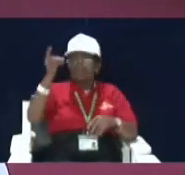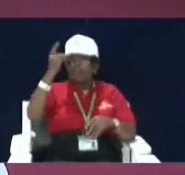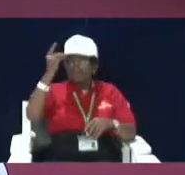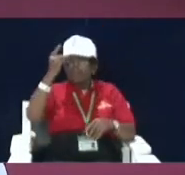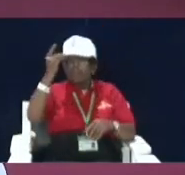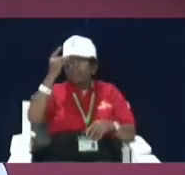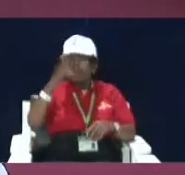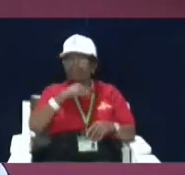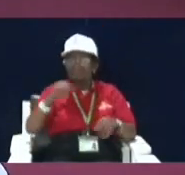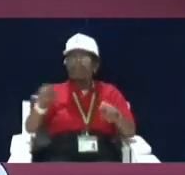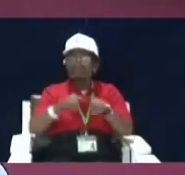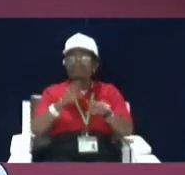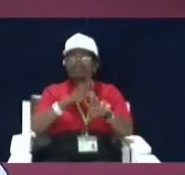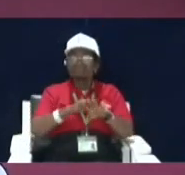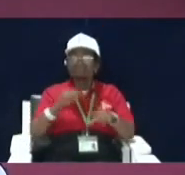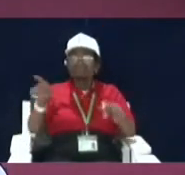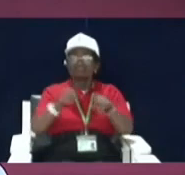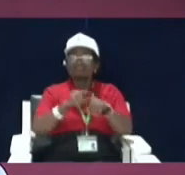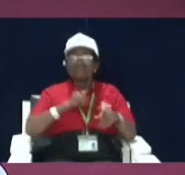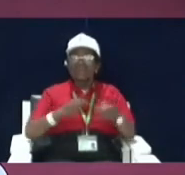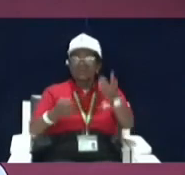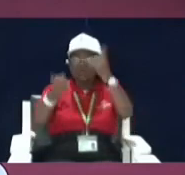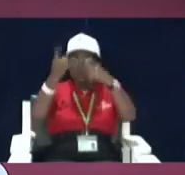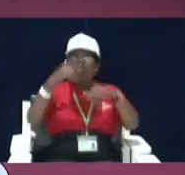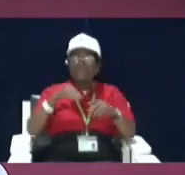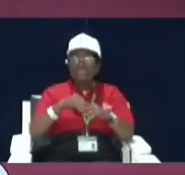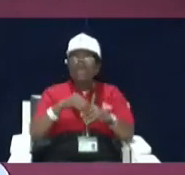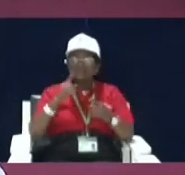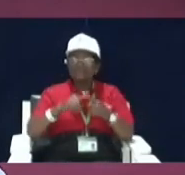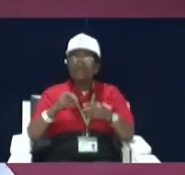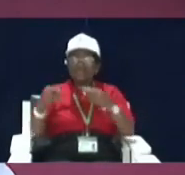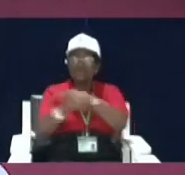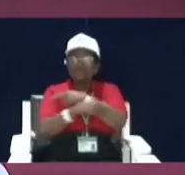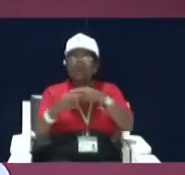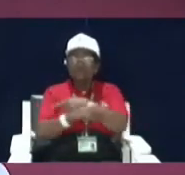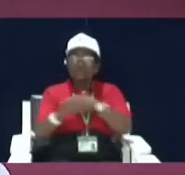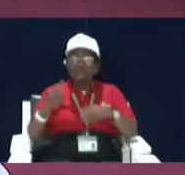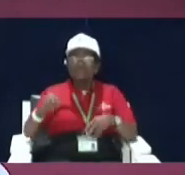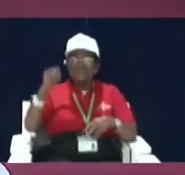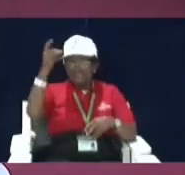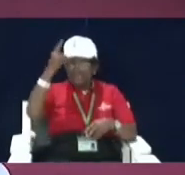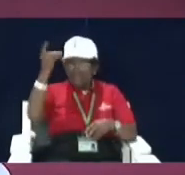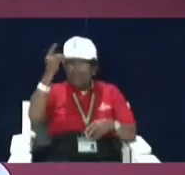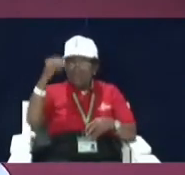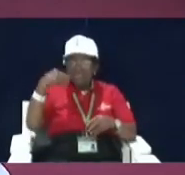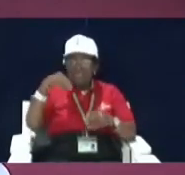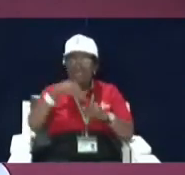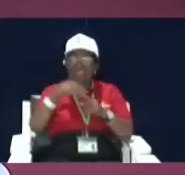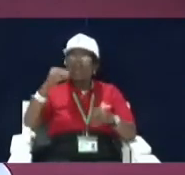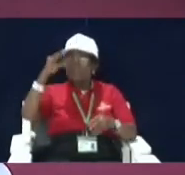And as I came into the room, the demon in the man said,